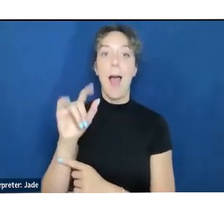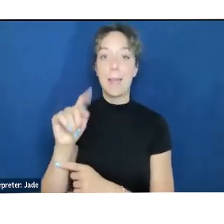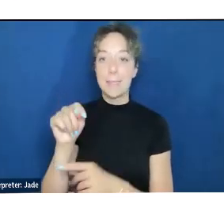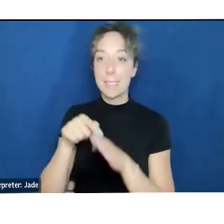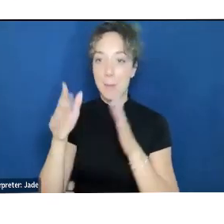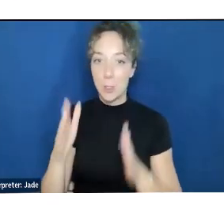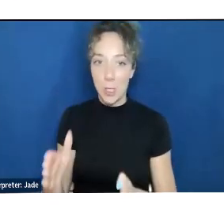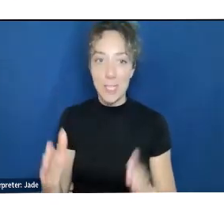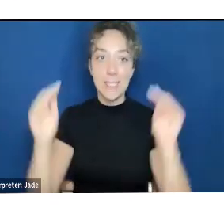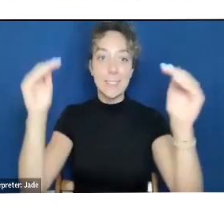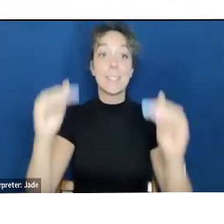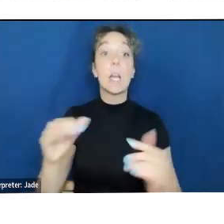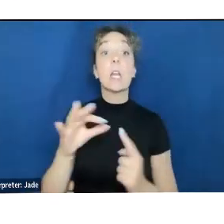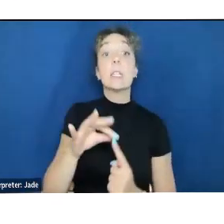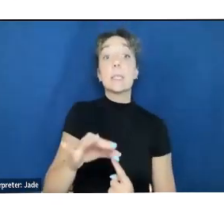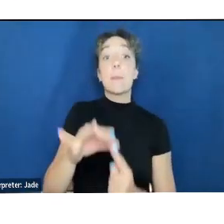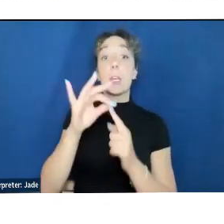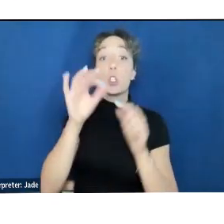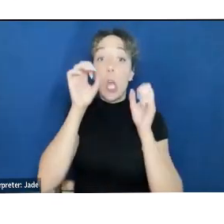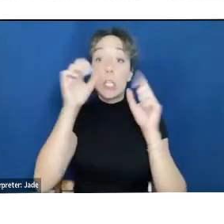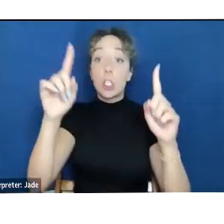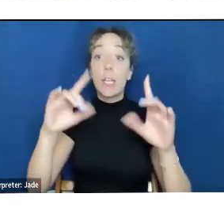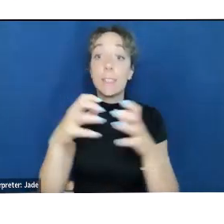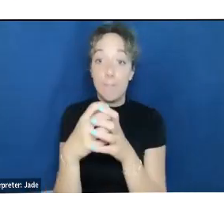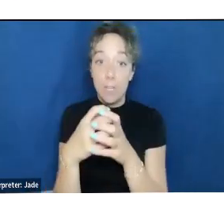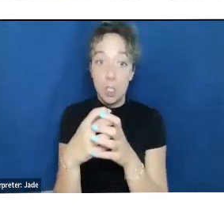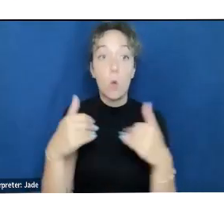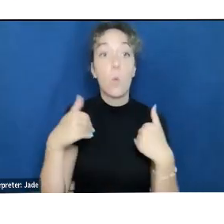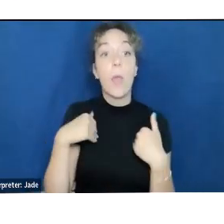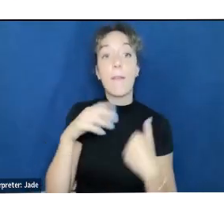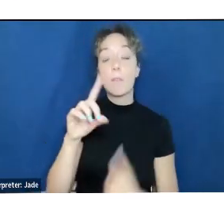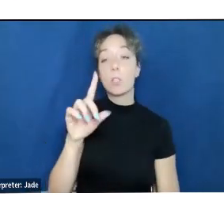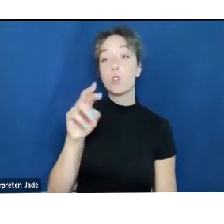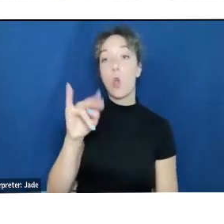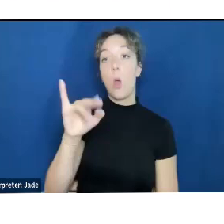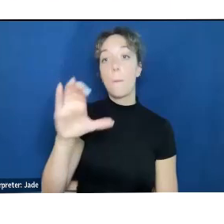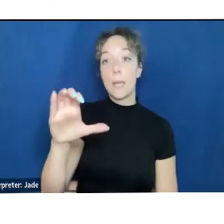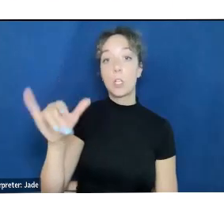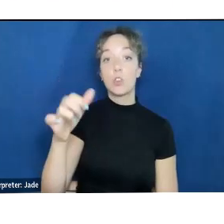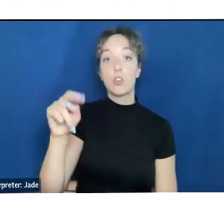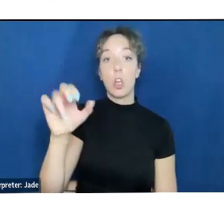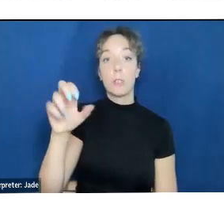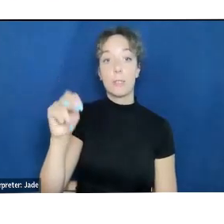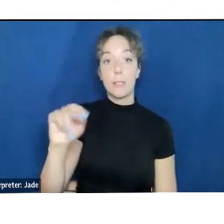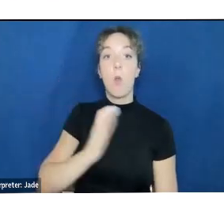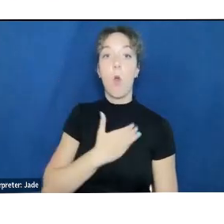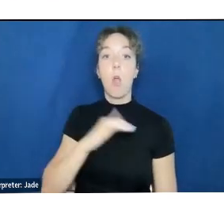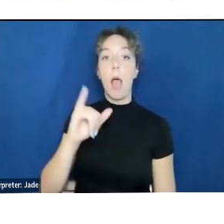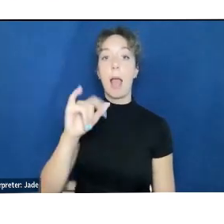Education Division, we have Dominic Johnson as our ITS1.